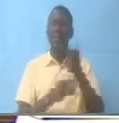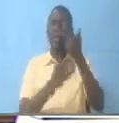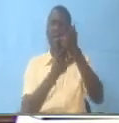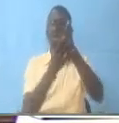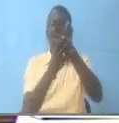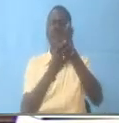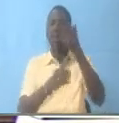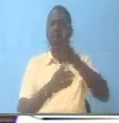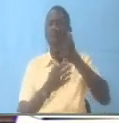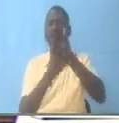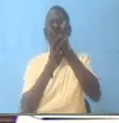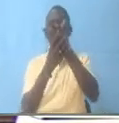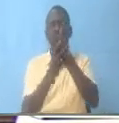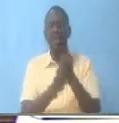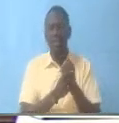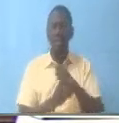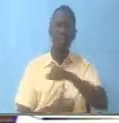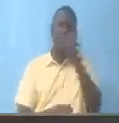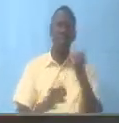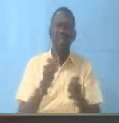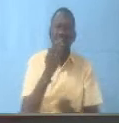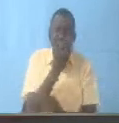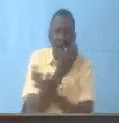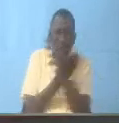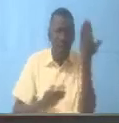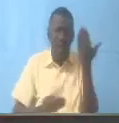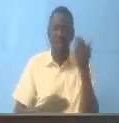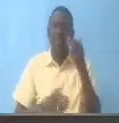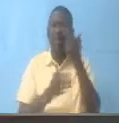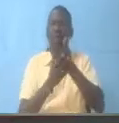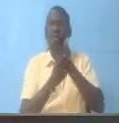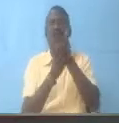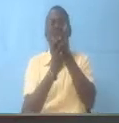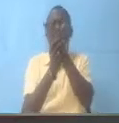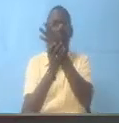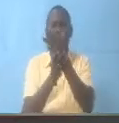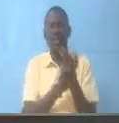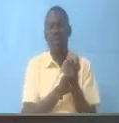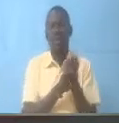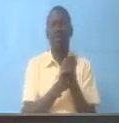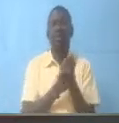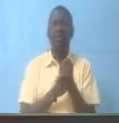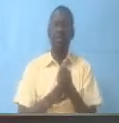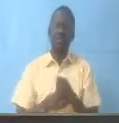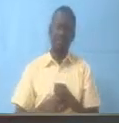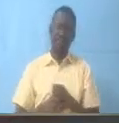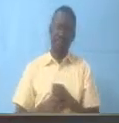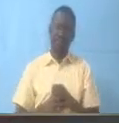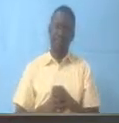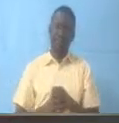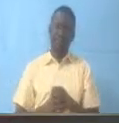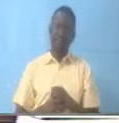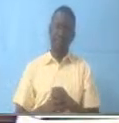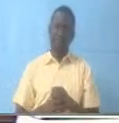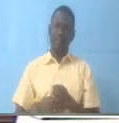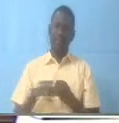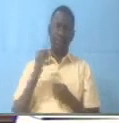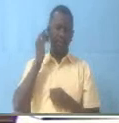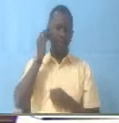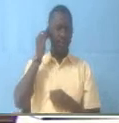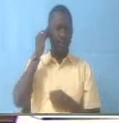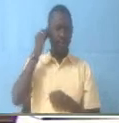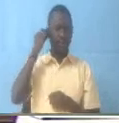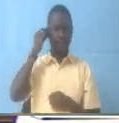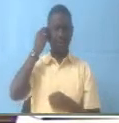gannaaw mujjantali weer yi ci atum 1980 jëm nag ci at yu njëkk ci 1990. During